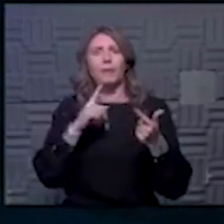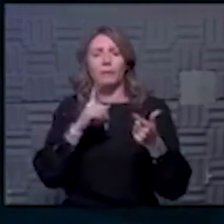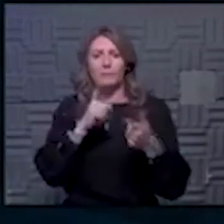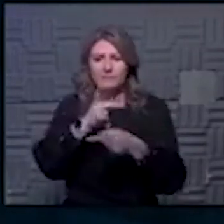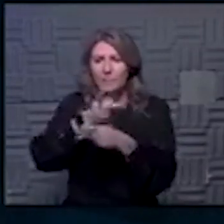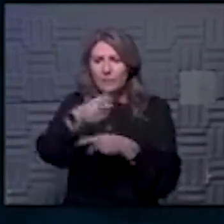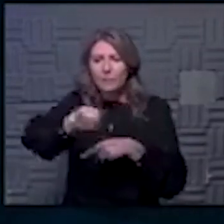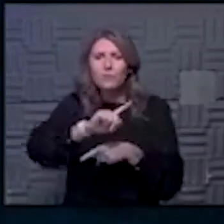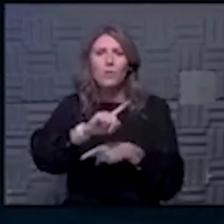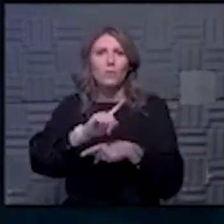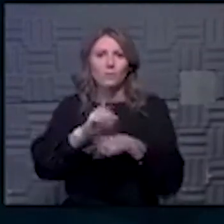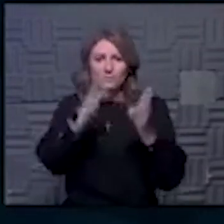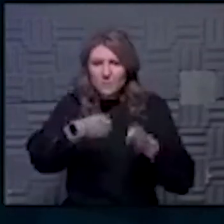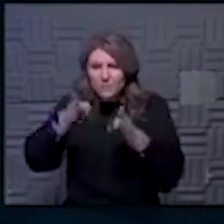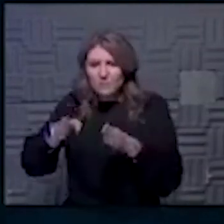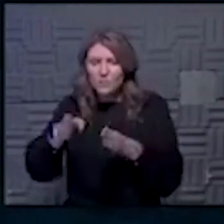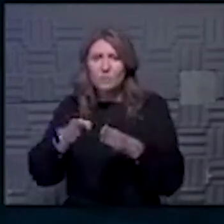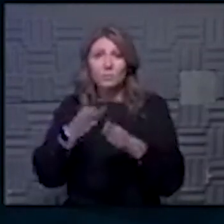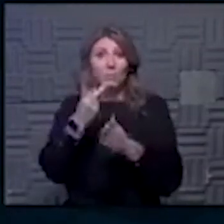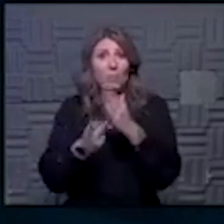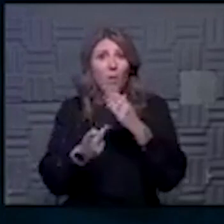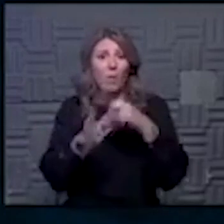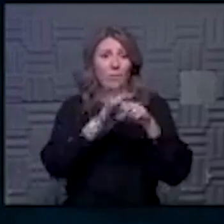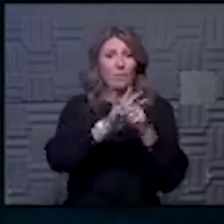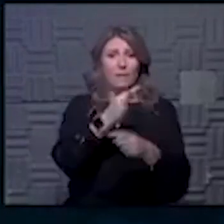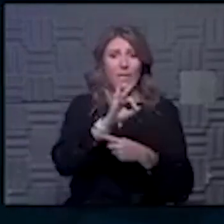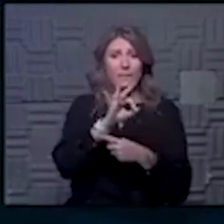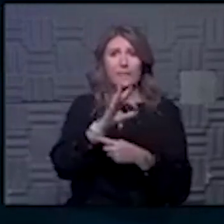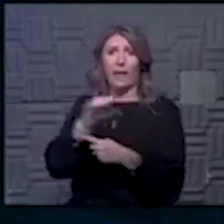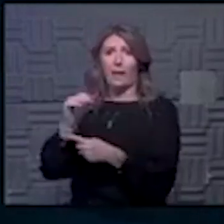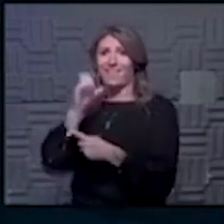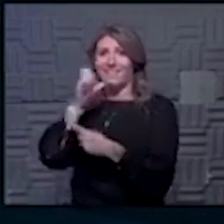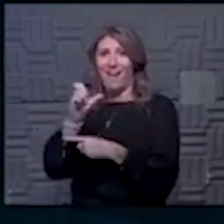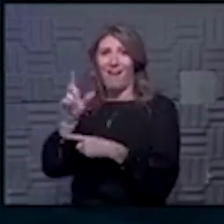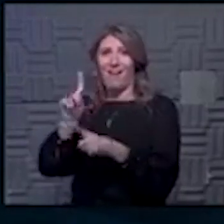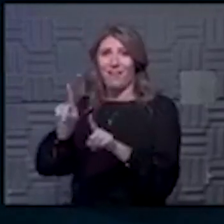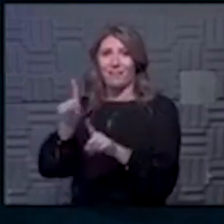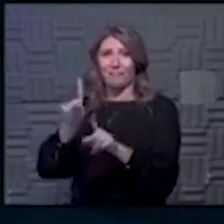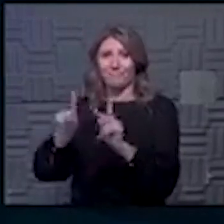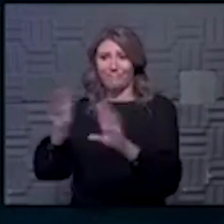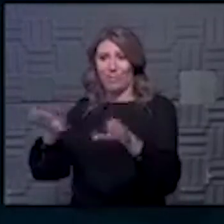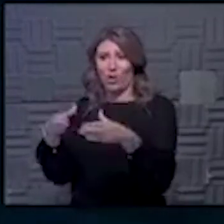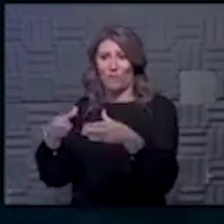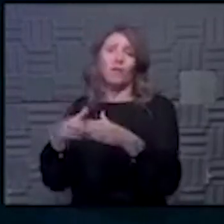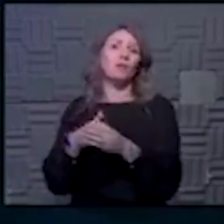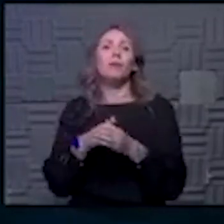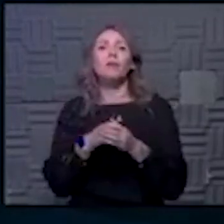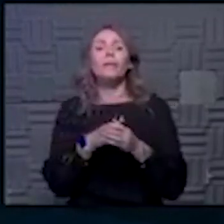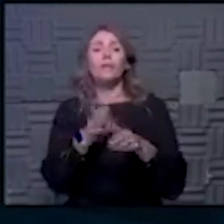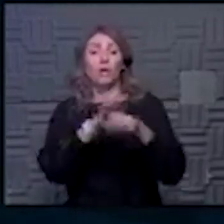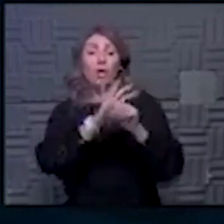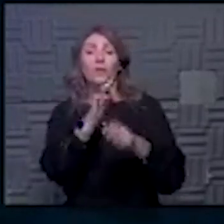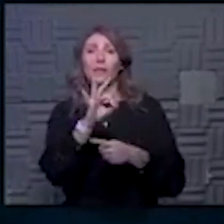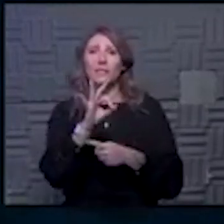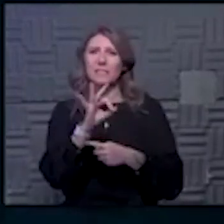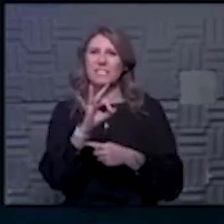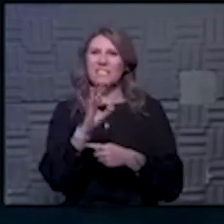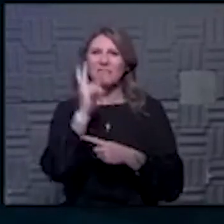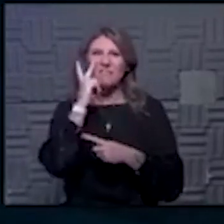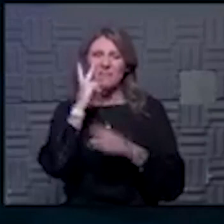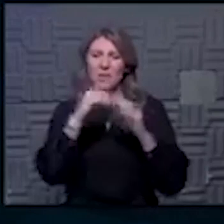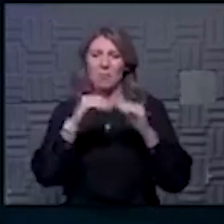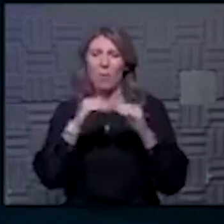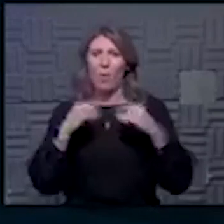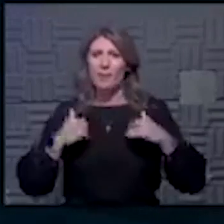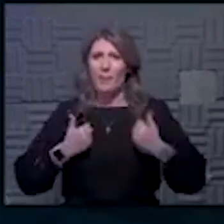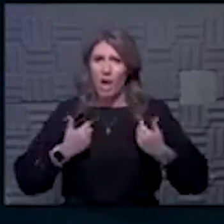require care, both COVID and non-COVID. Our COVID patients recently have been a little bit younger as far as the